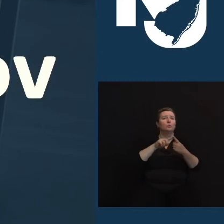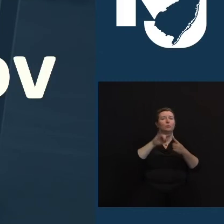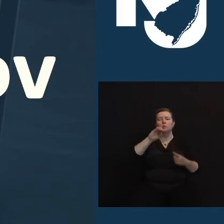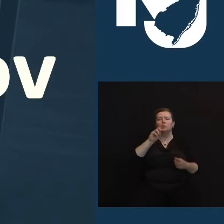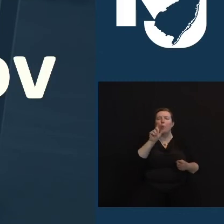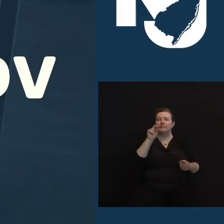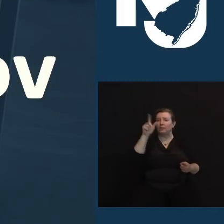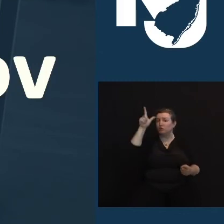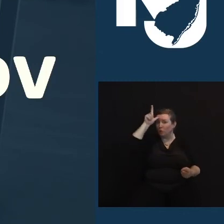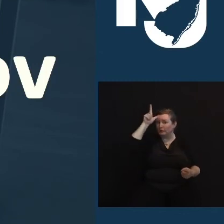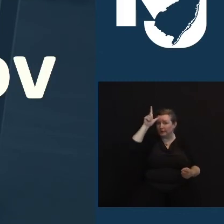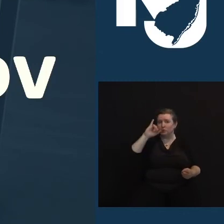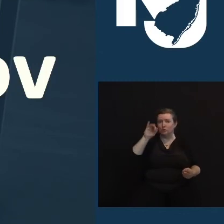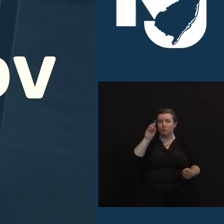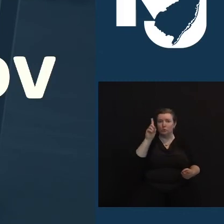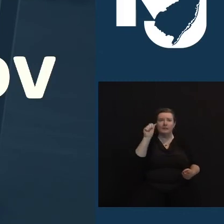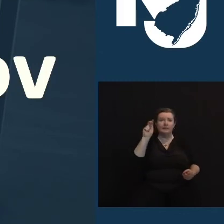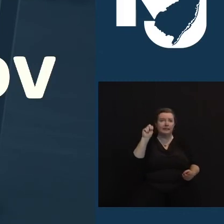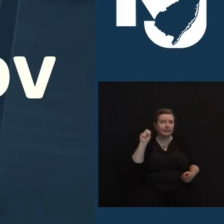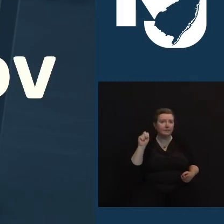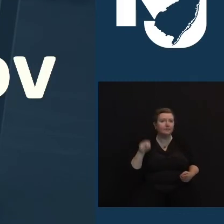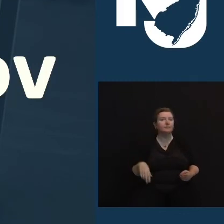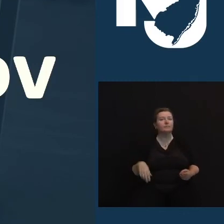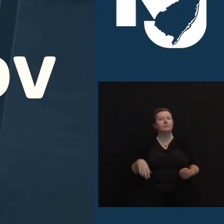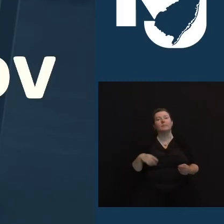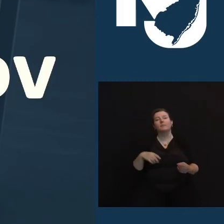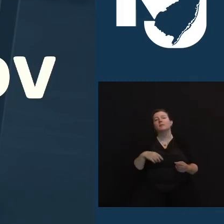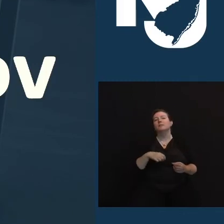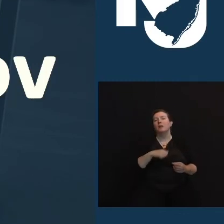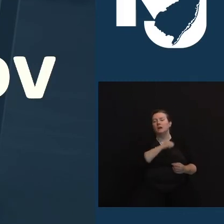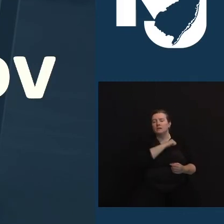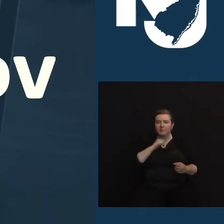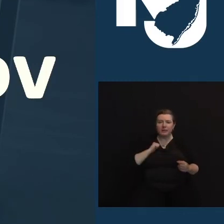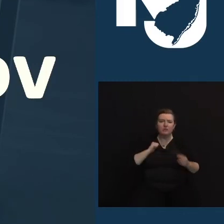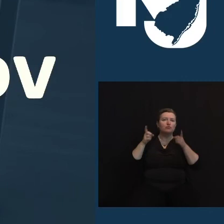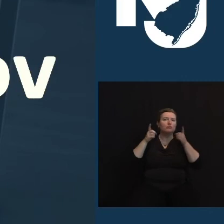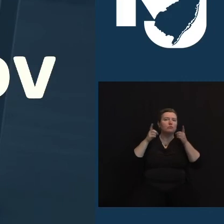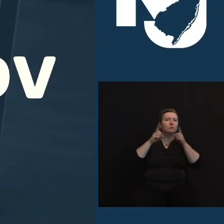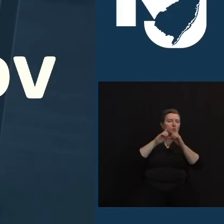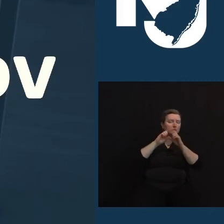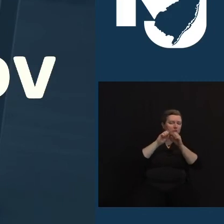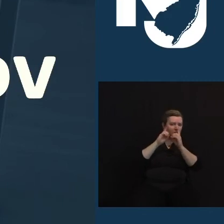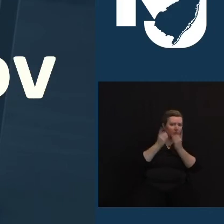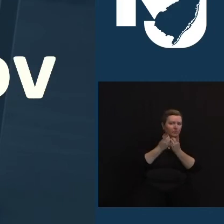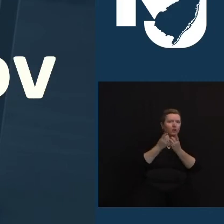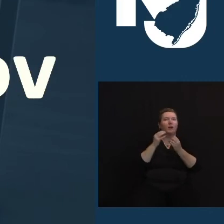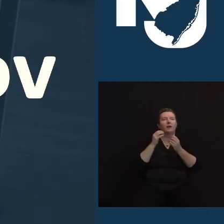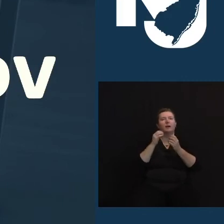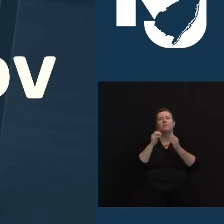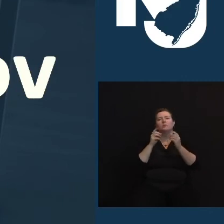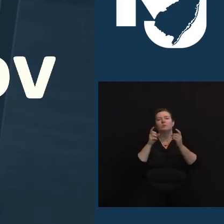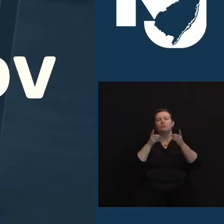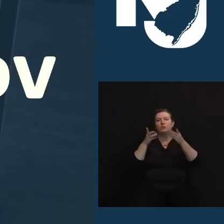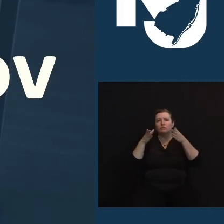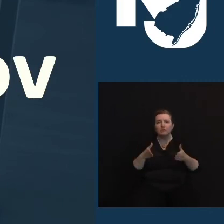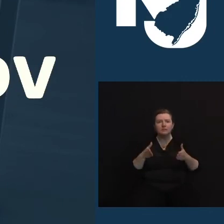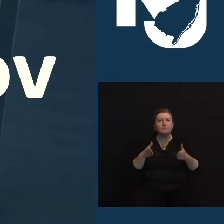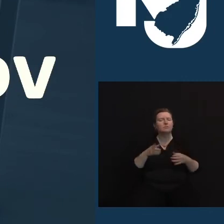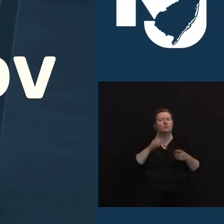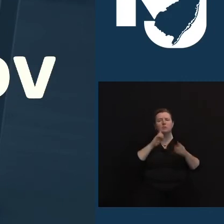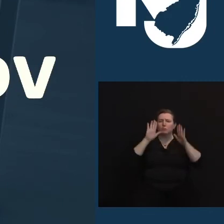and he was Deputy Secretary of State during my time, and just an extraordinary human being, a great professional, worked, by the way,